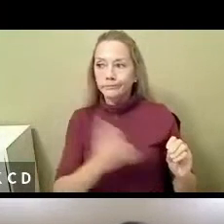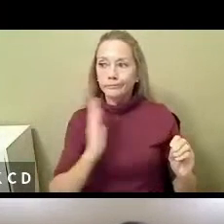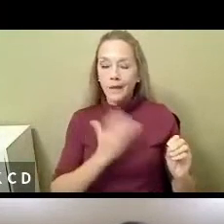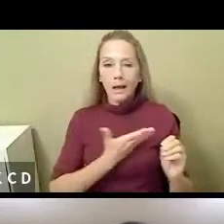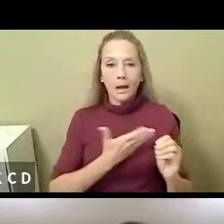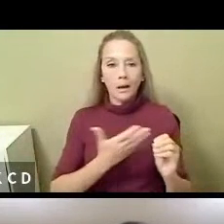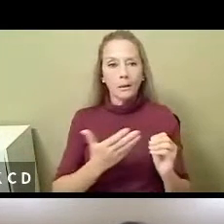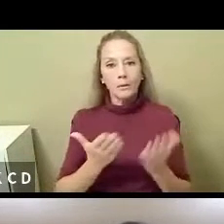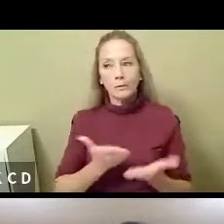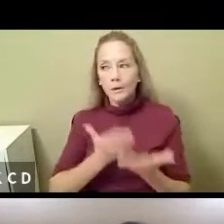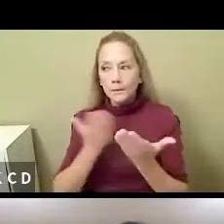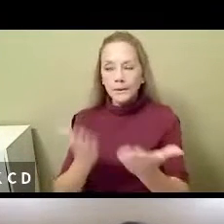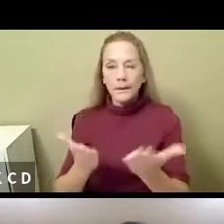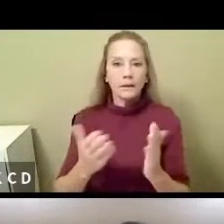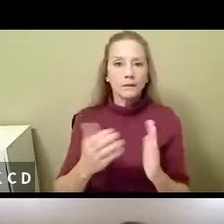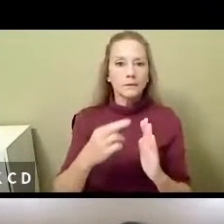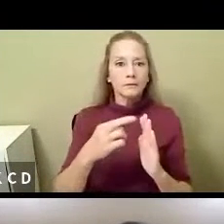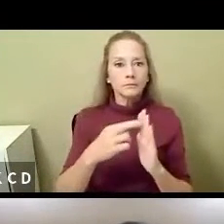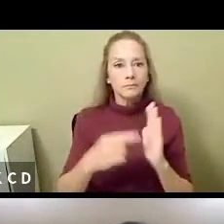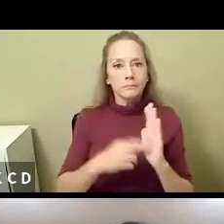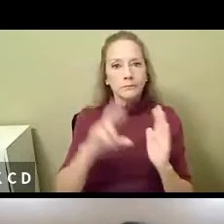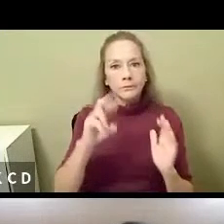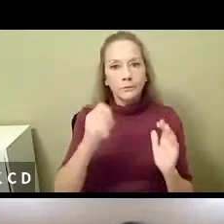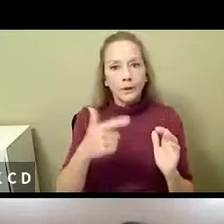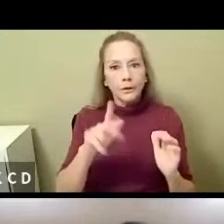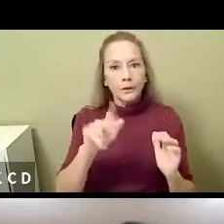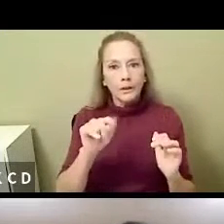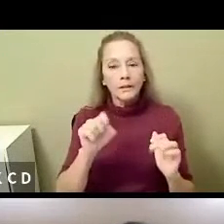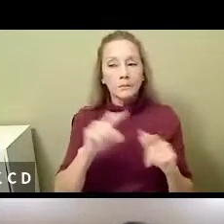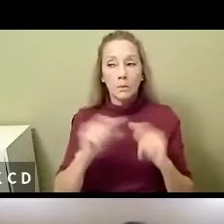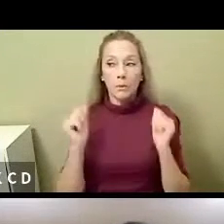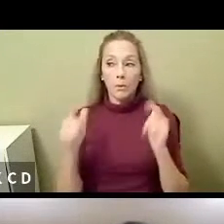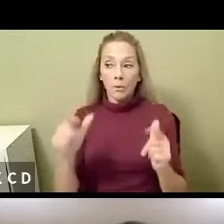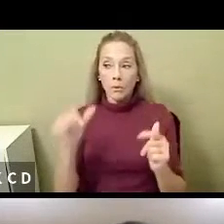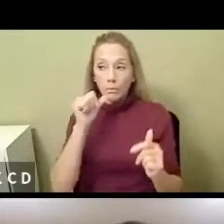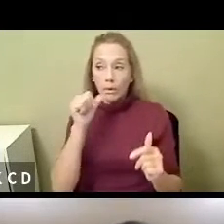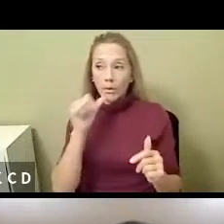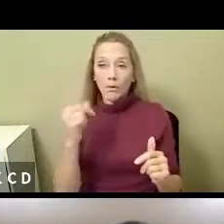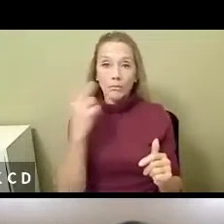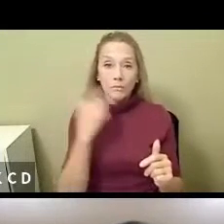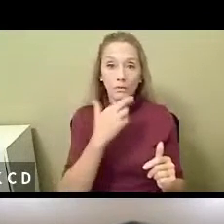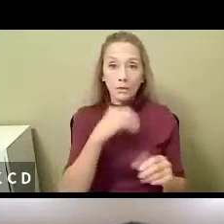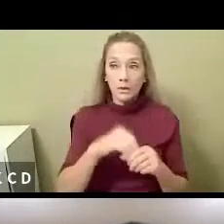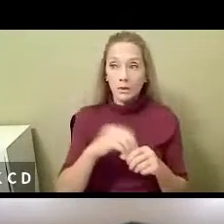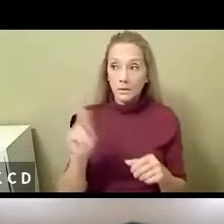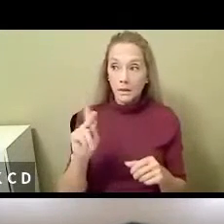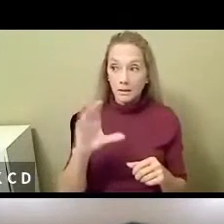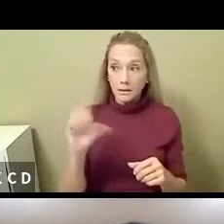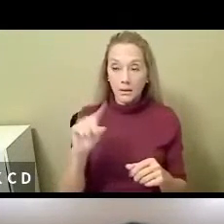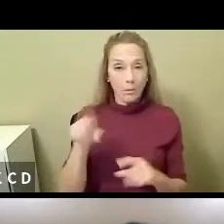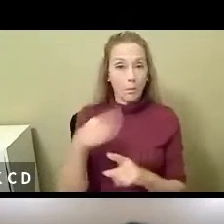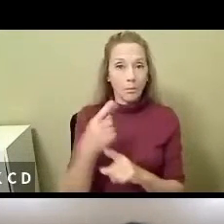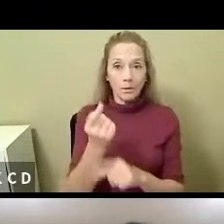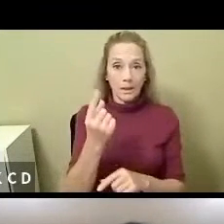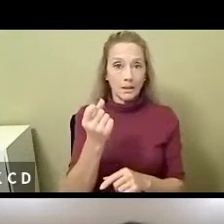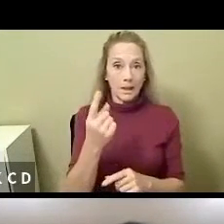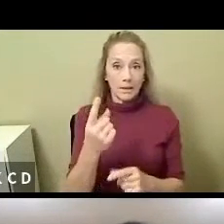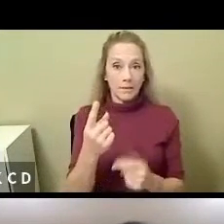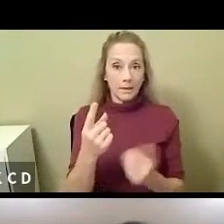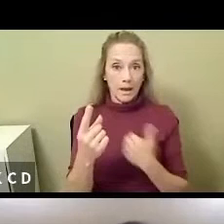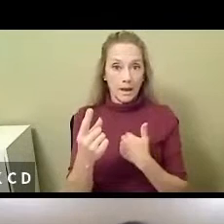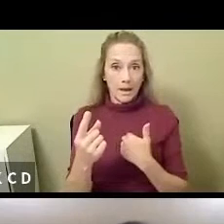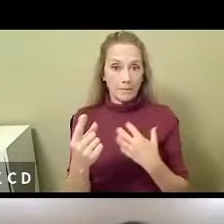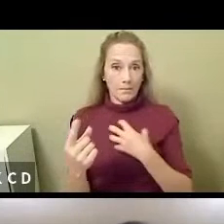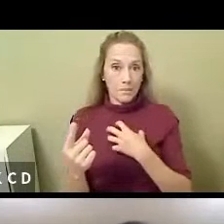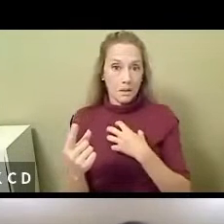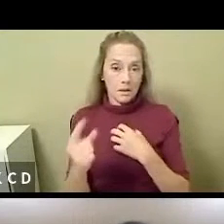but out of all the bars and restaurants in Knox County, if only 11 of them have complaints, I don't think